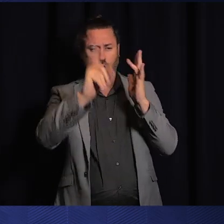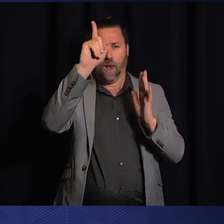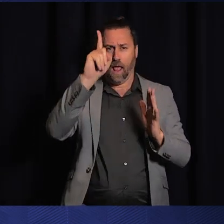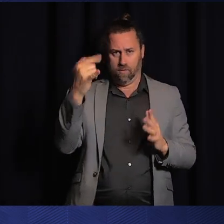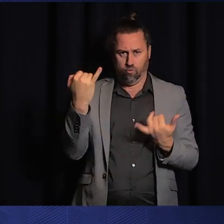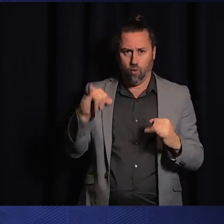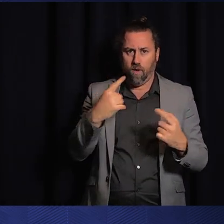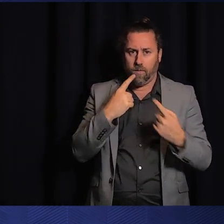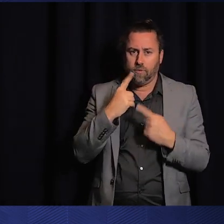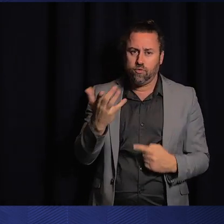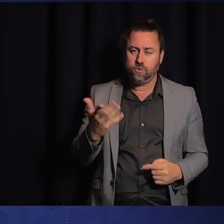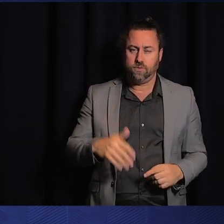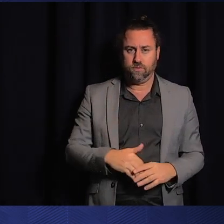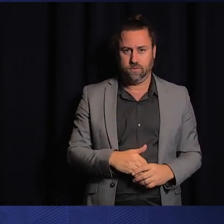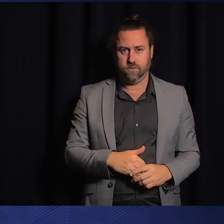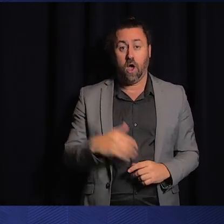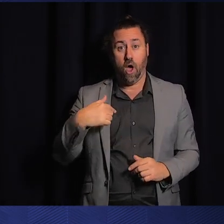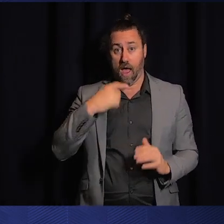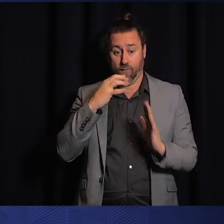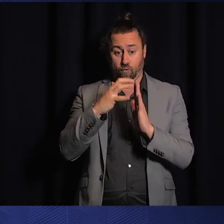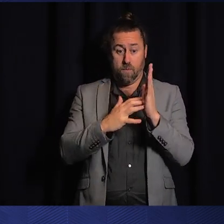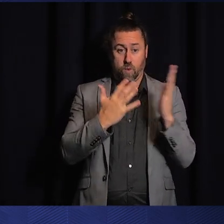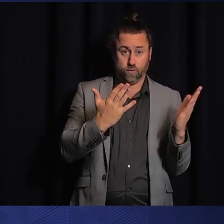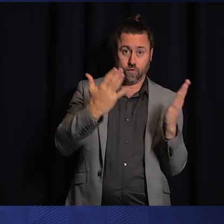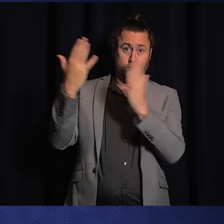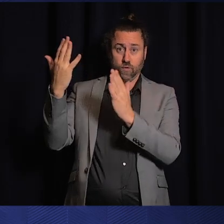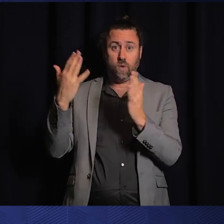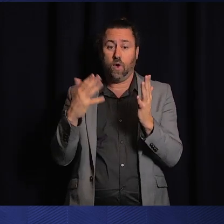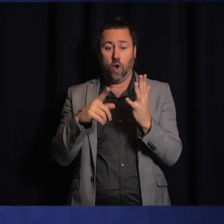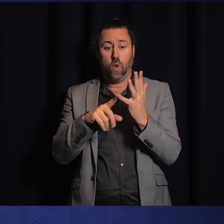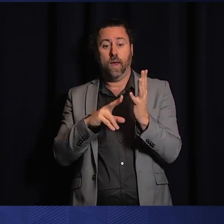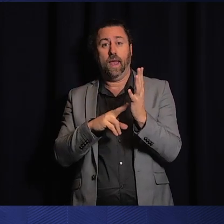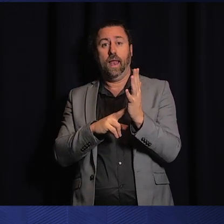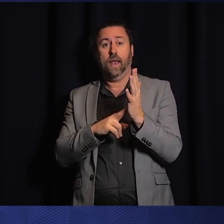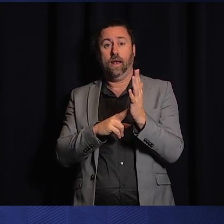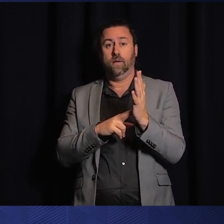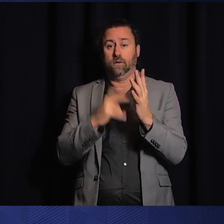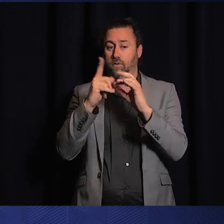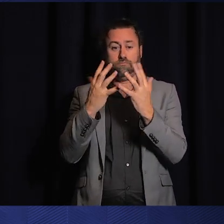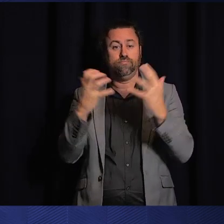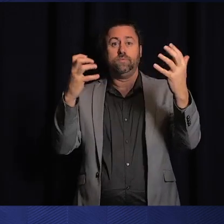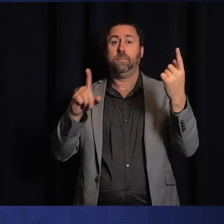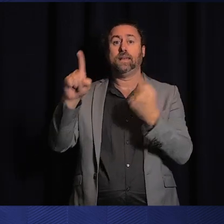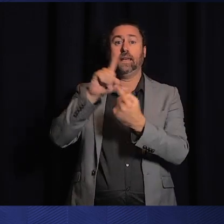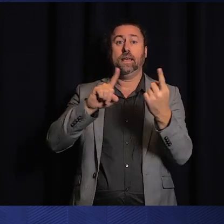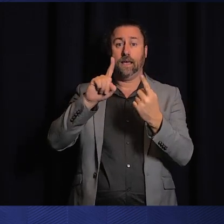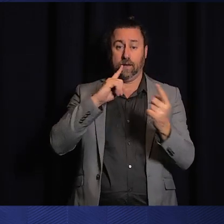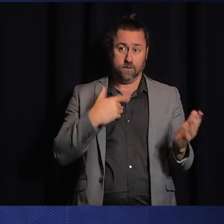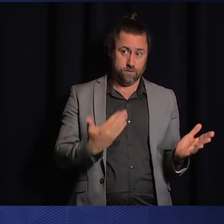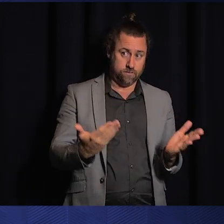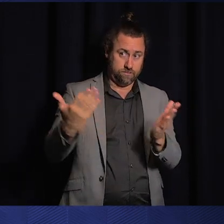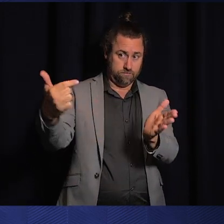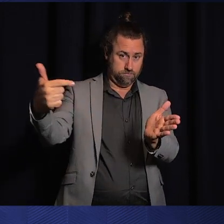inform you that my upcoming report to the UN General Assembly is actually on